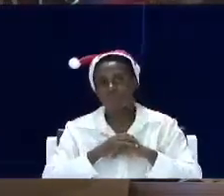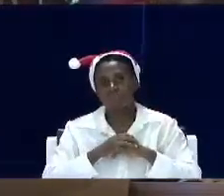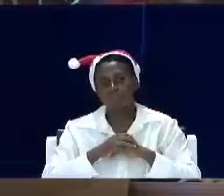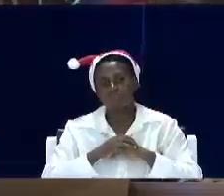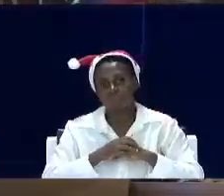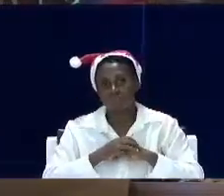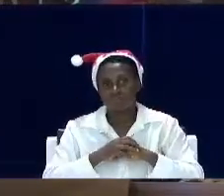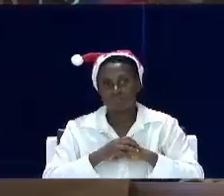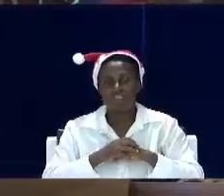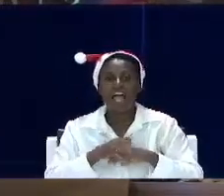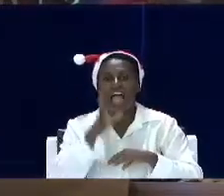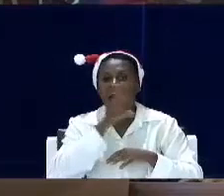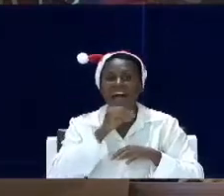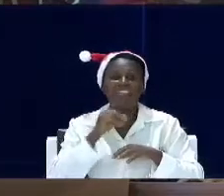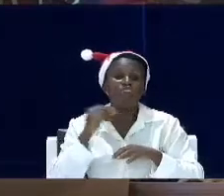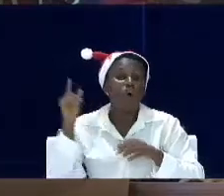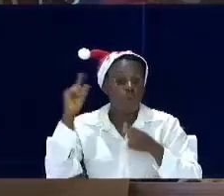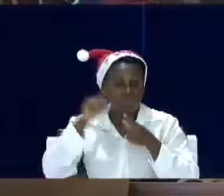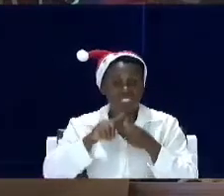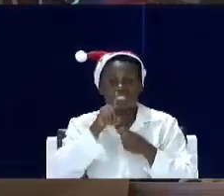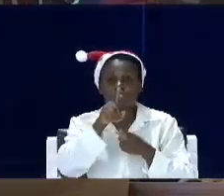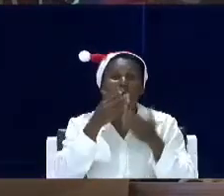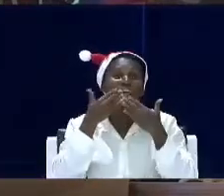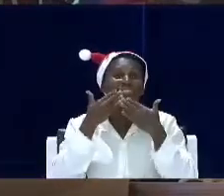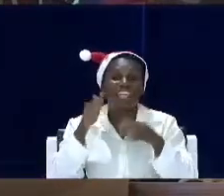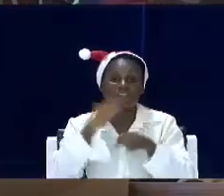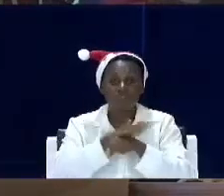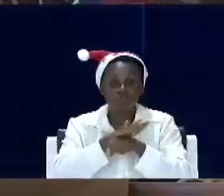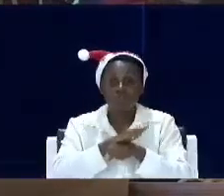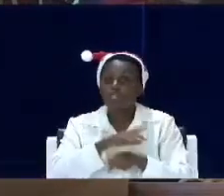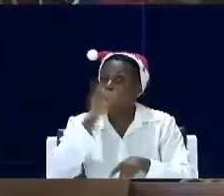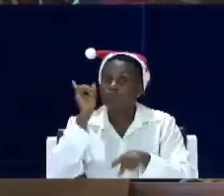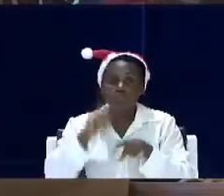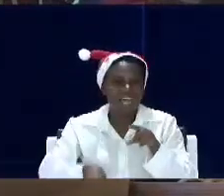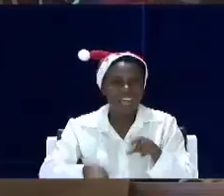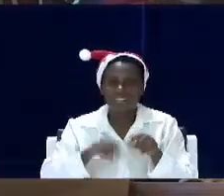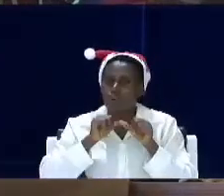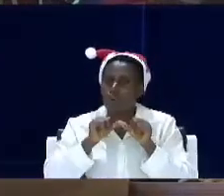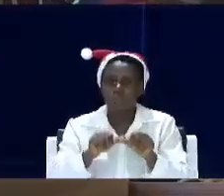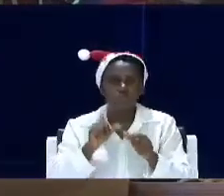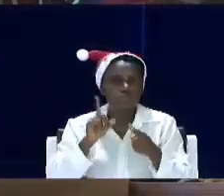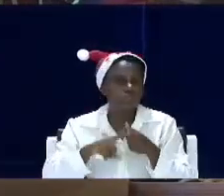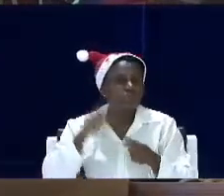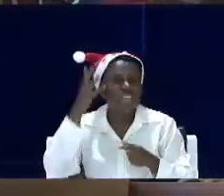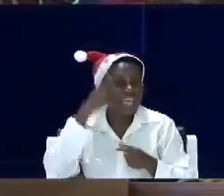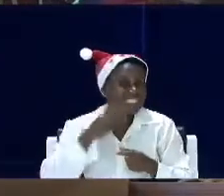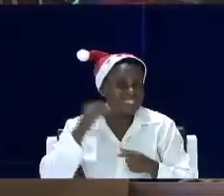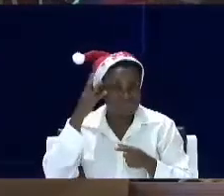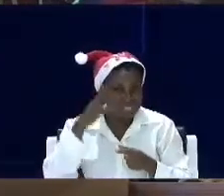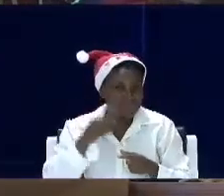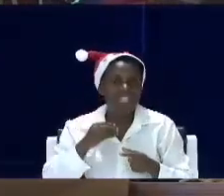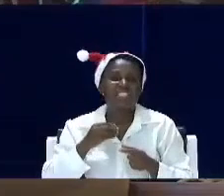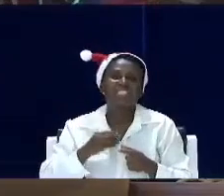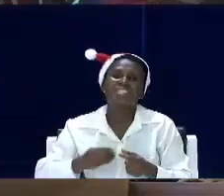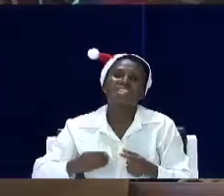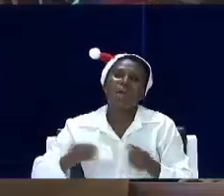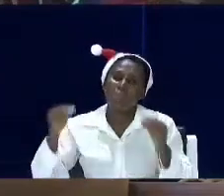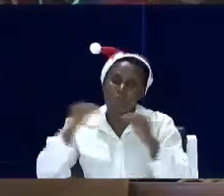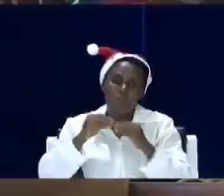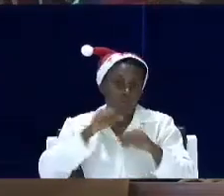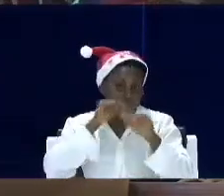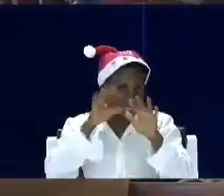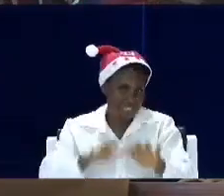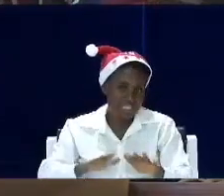And except you are thankful, you cannot continue to experience overflow. May you and